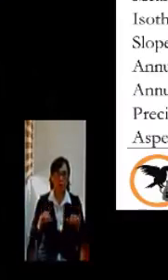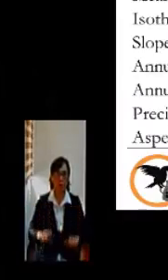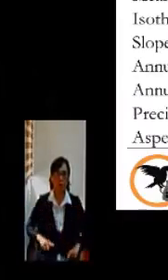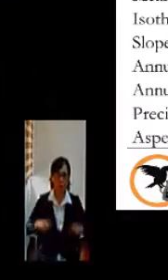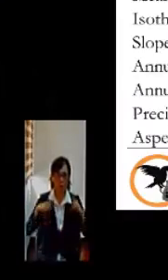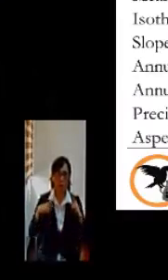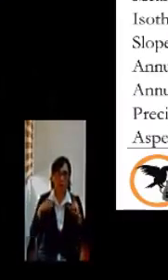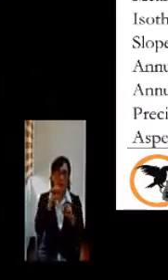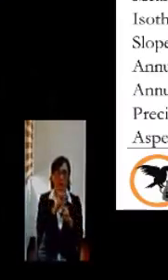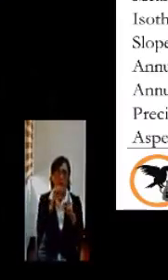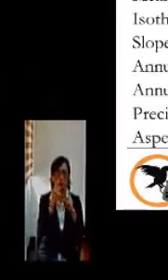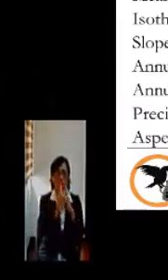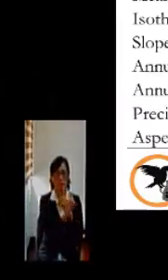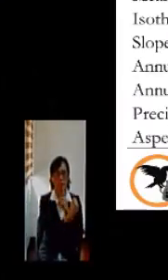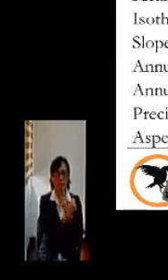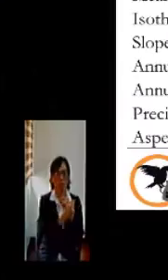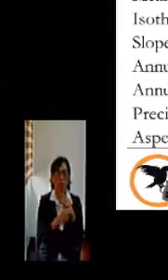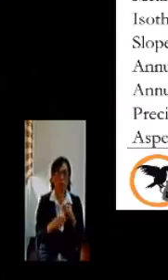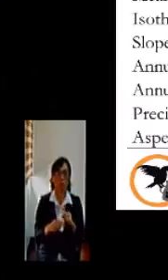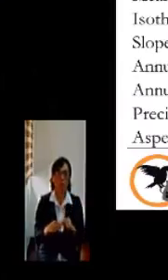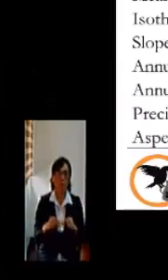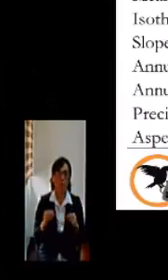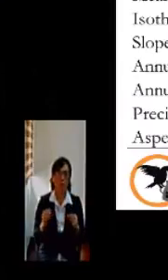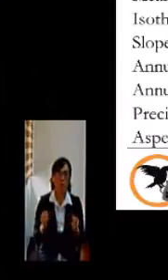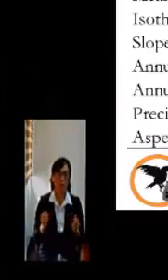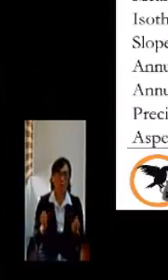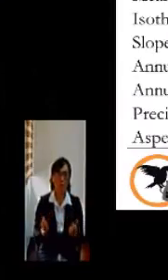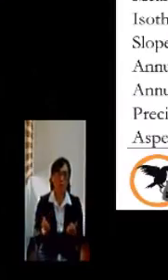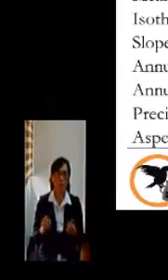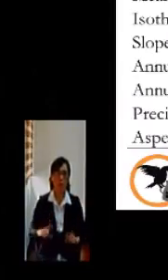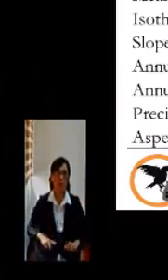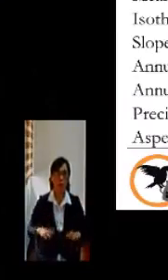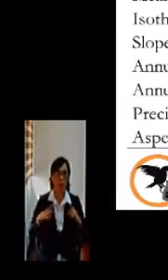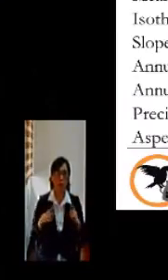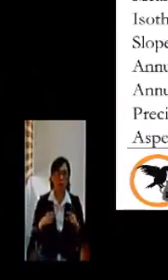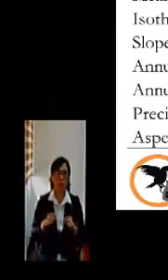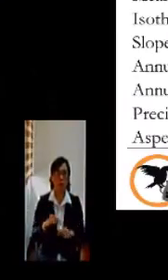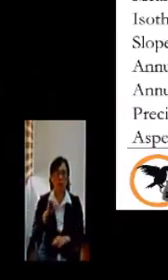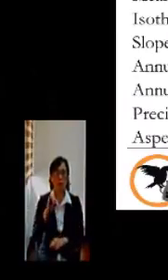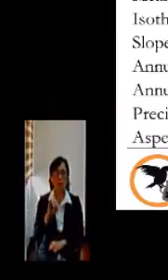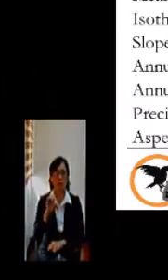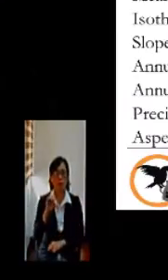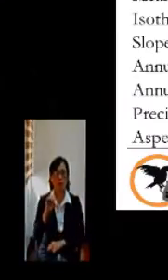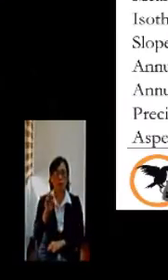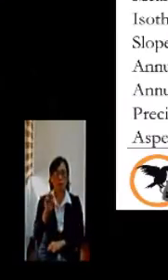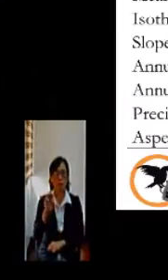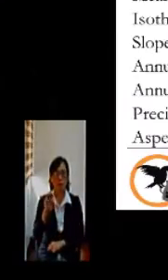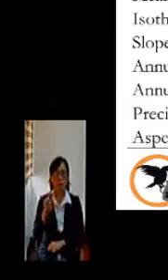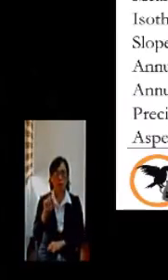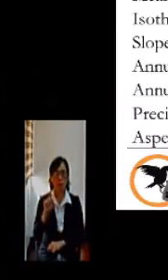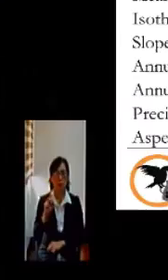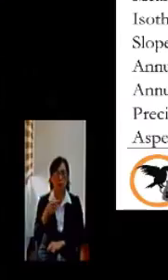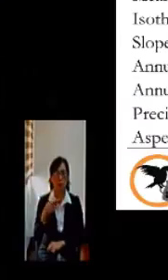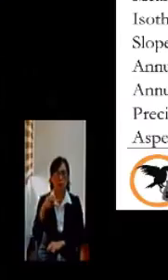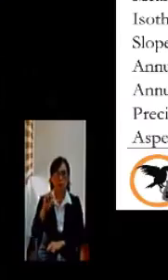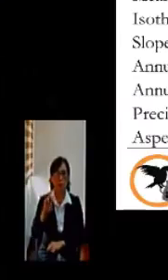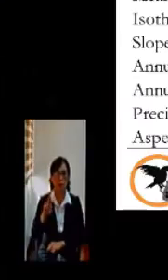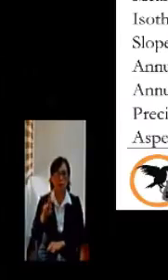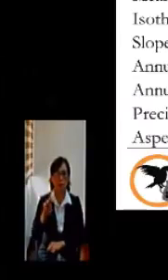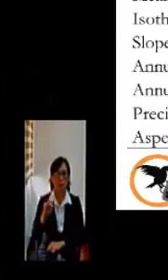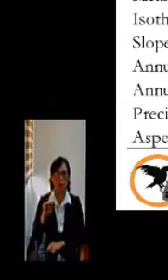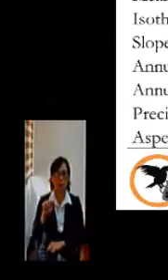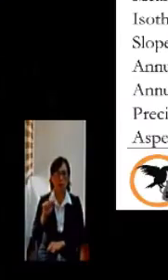or what we call survival envelope, is determined by isothermality, meaning it likes